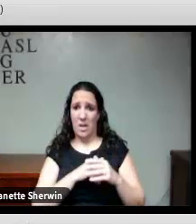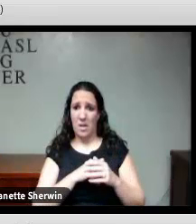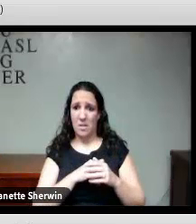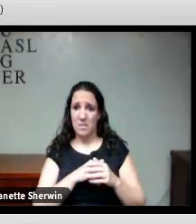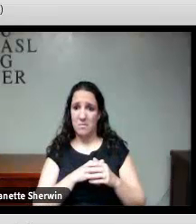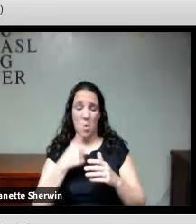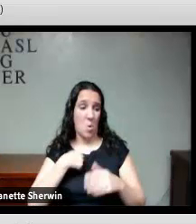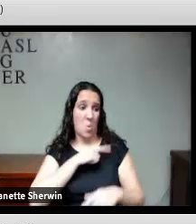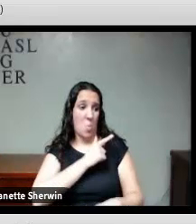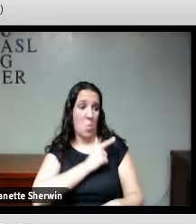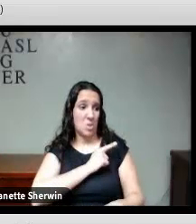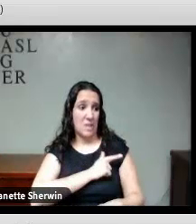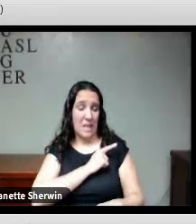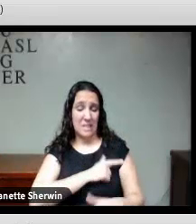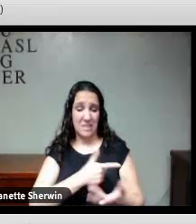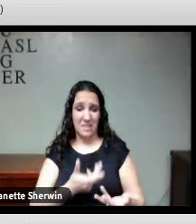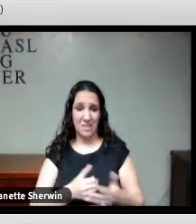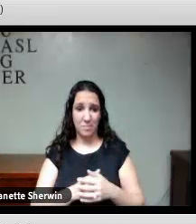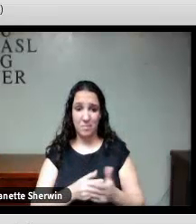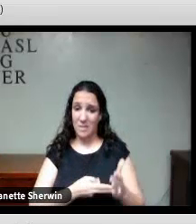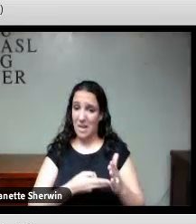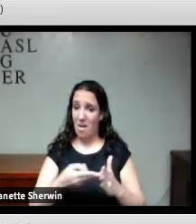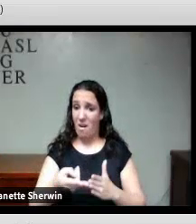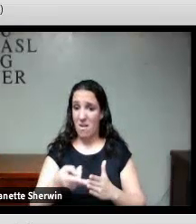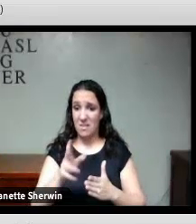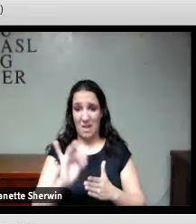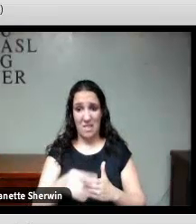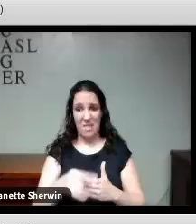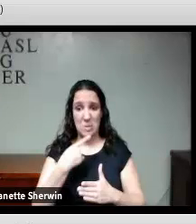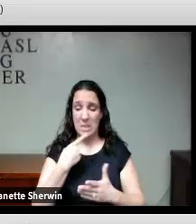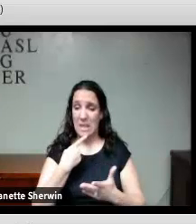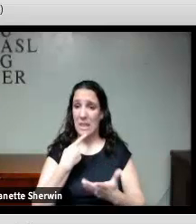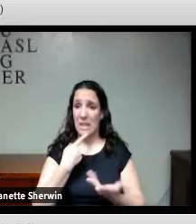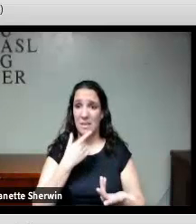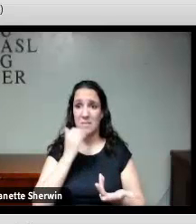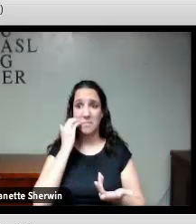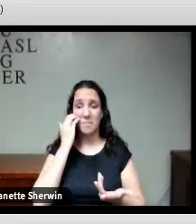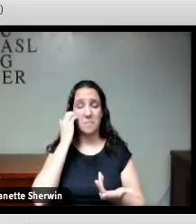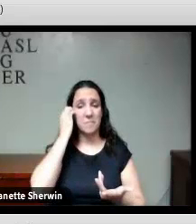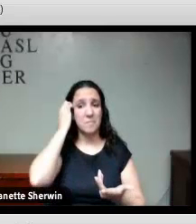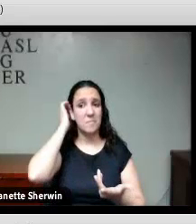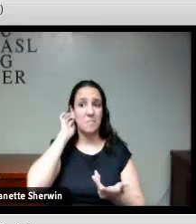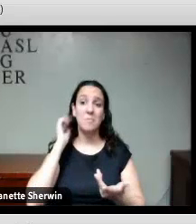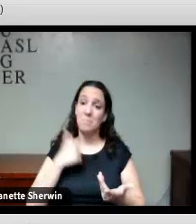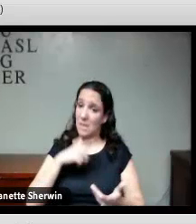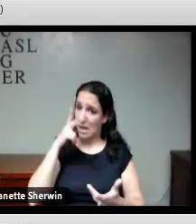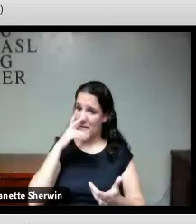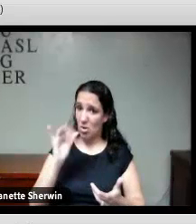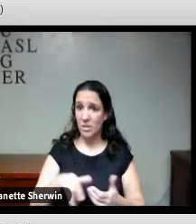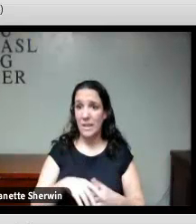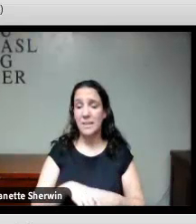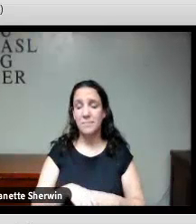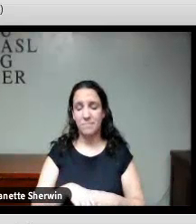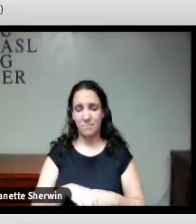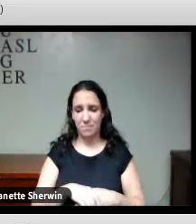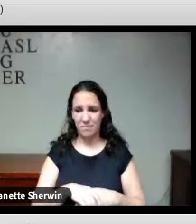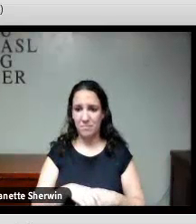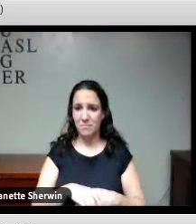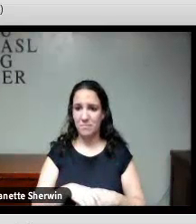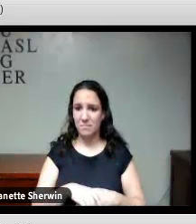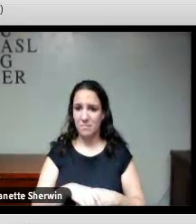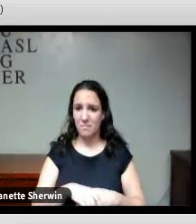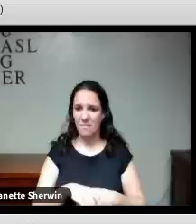lazy. And truly, that's what the patron would think, isn't it? But I've heard it said. I've heard it said when I go